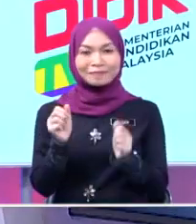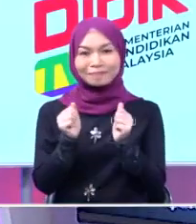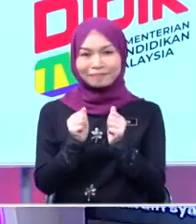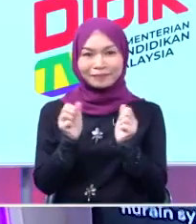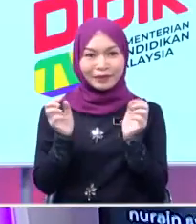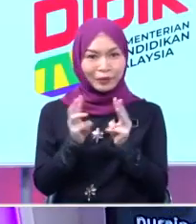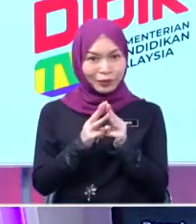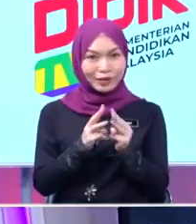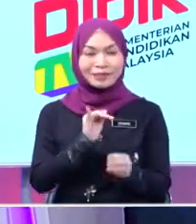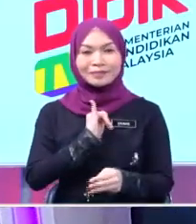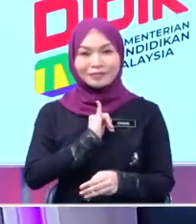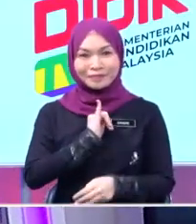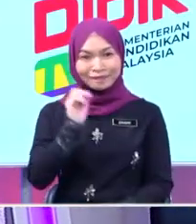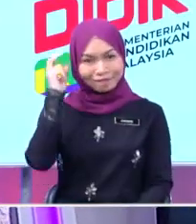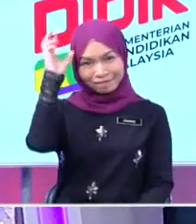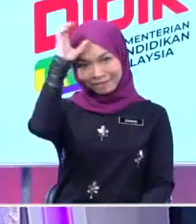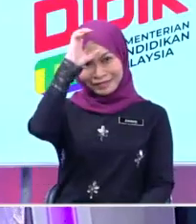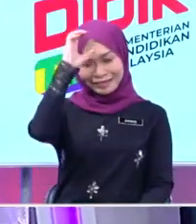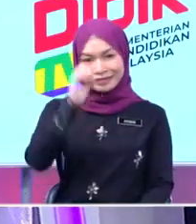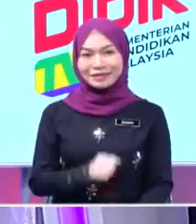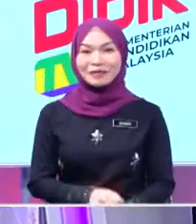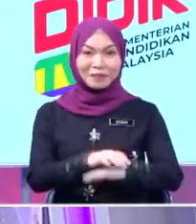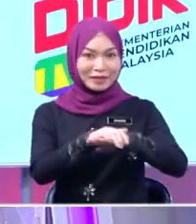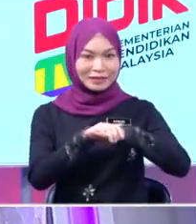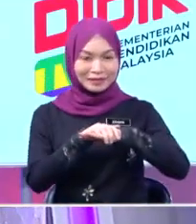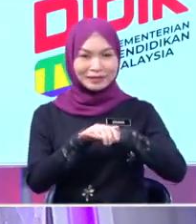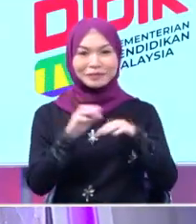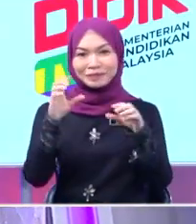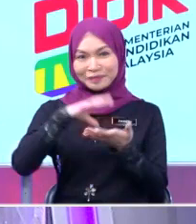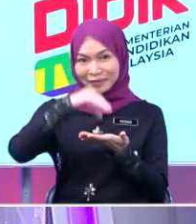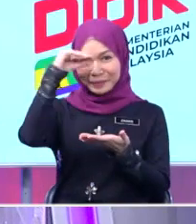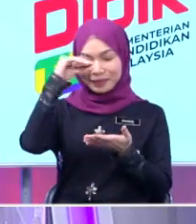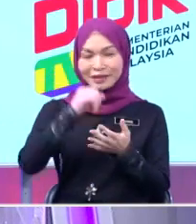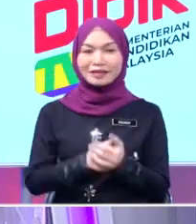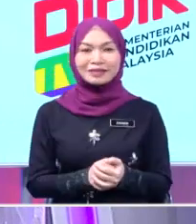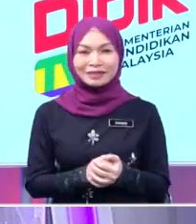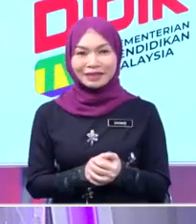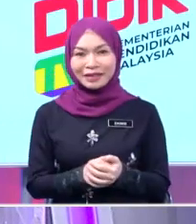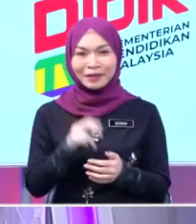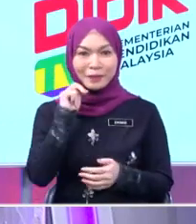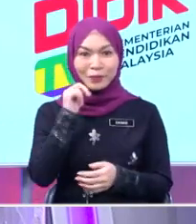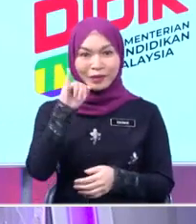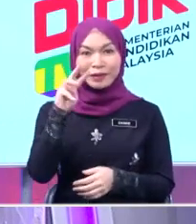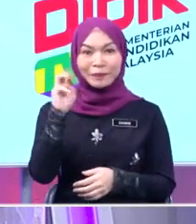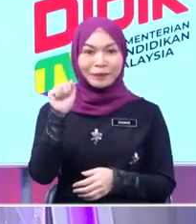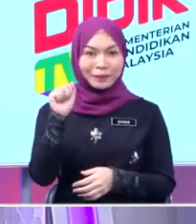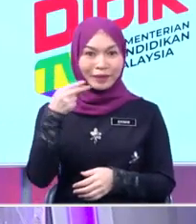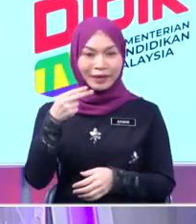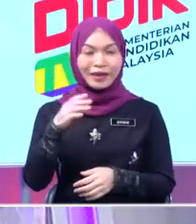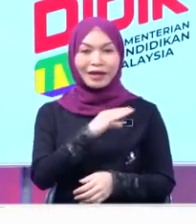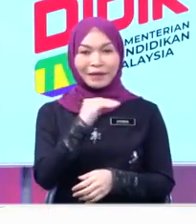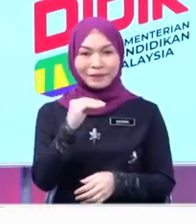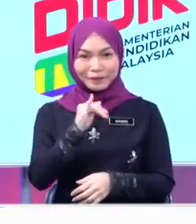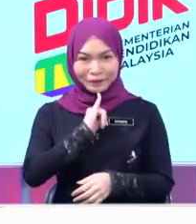we are focusing on Bahasa Inggeris with Puan Ima and also our sign language interpreter Puan Zaimi and my friends on